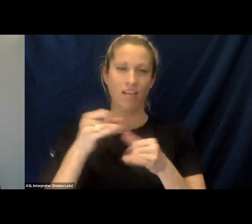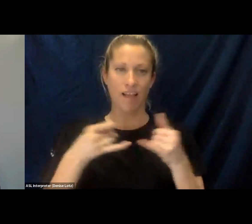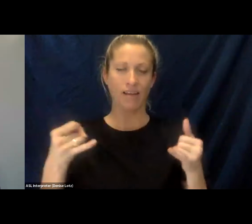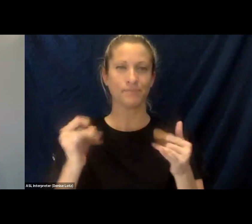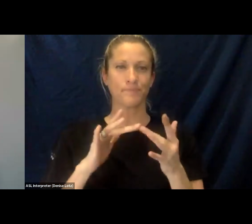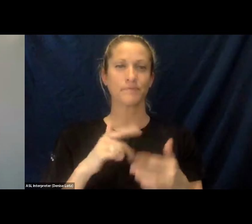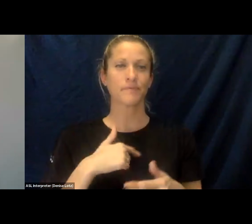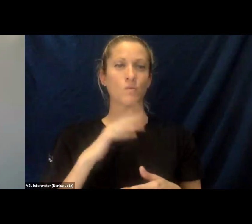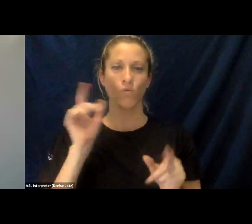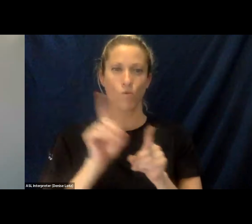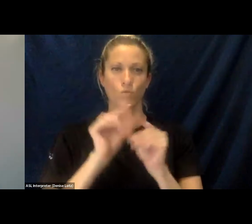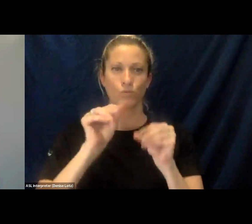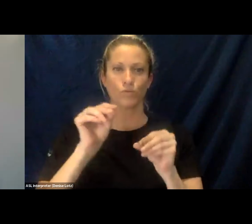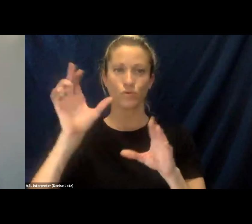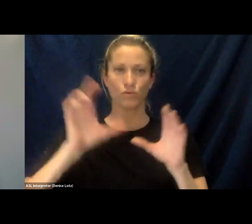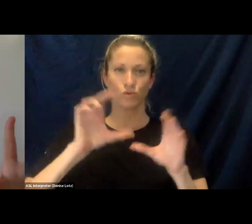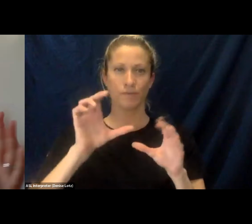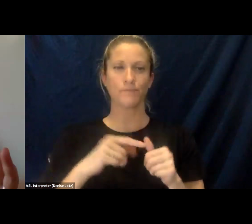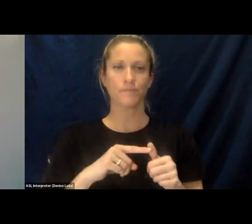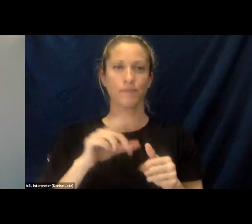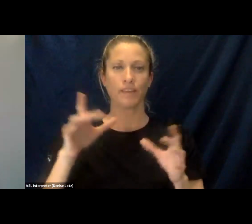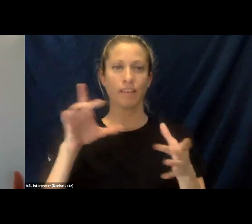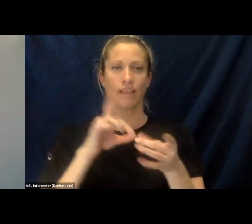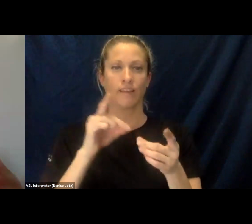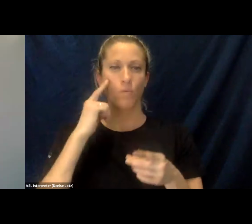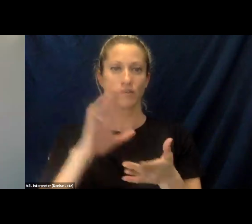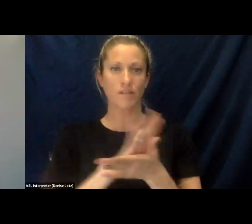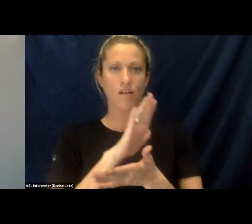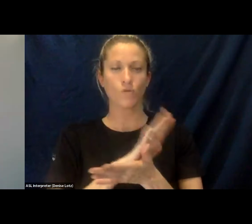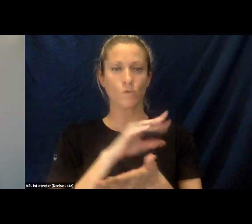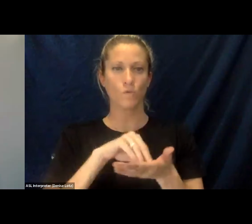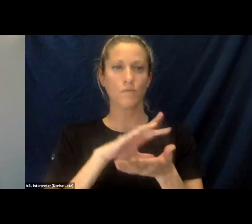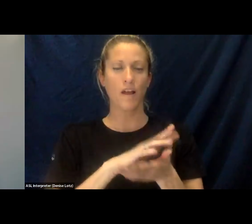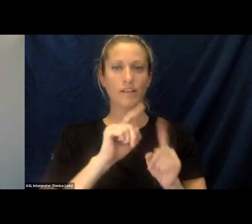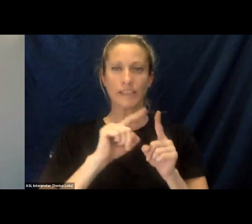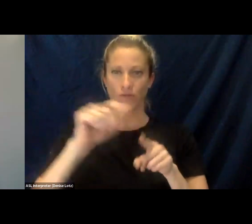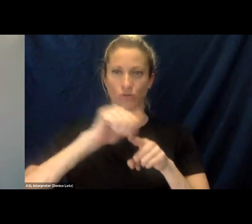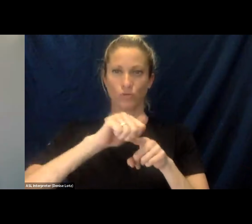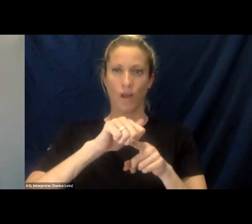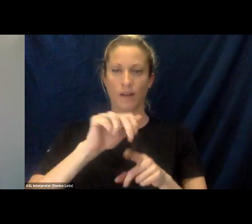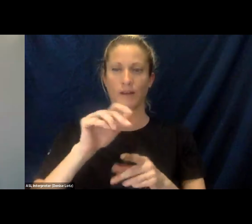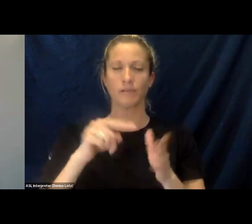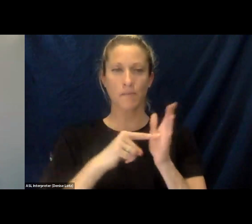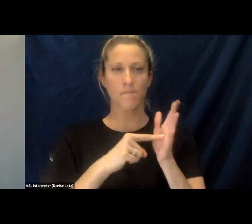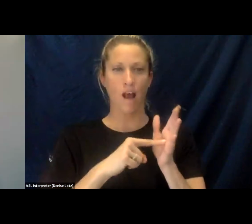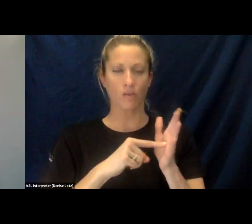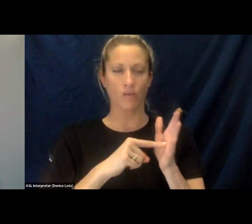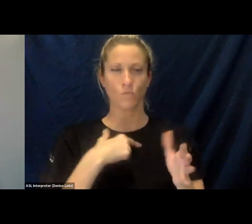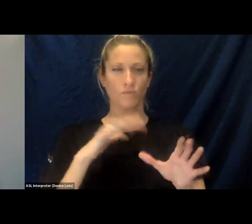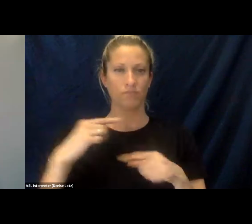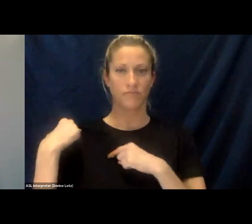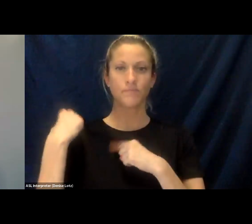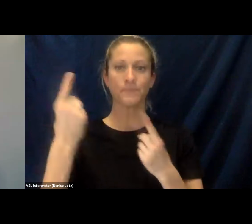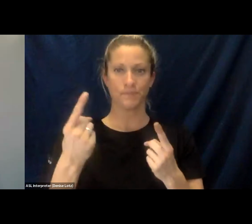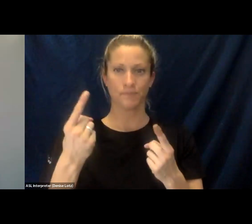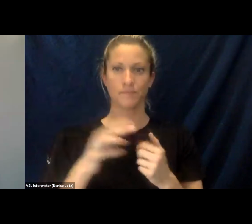put into the chat a link to a document that we put together of our different training models that we've done over the years. And